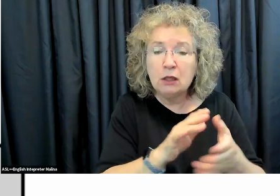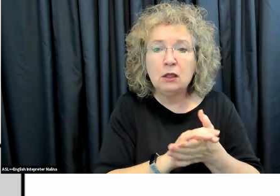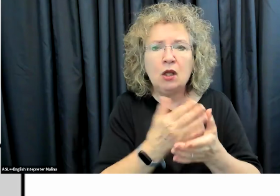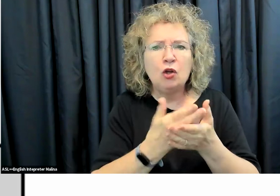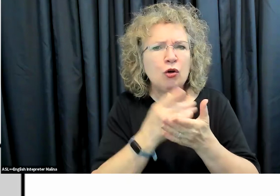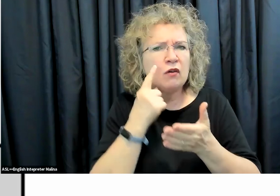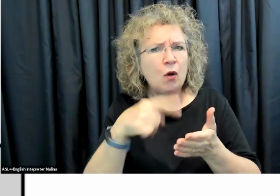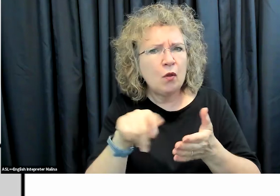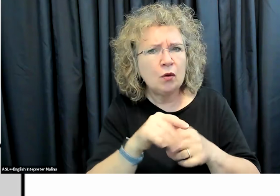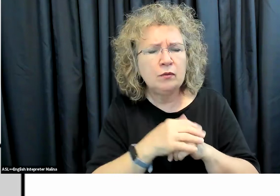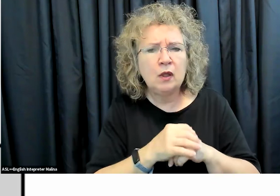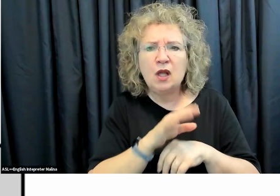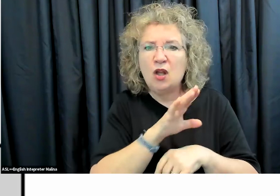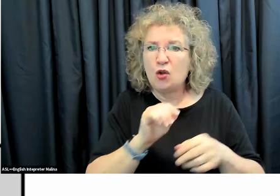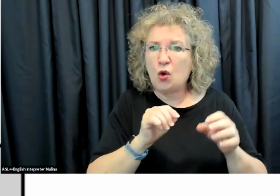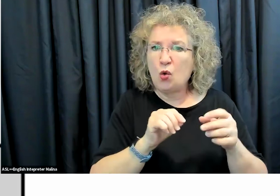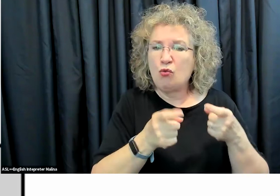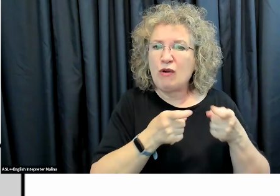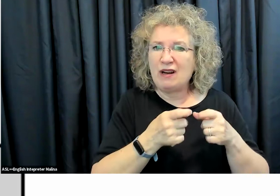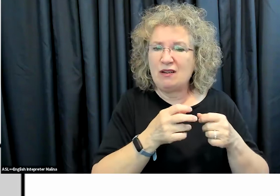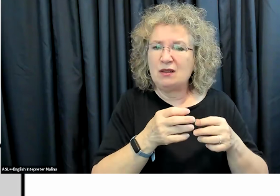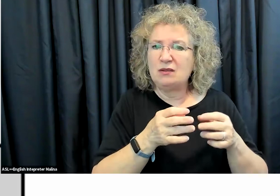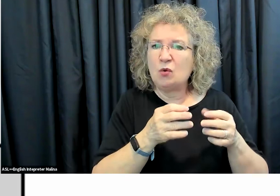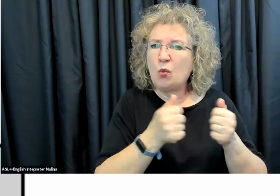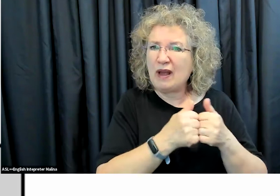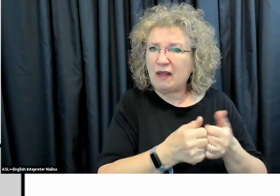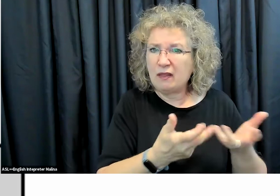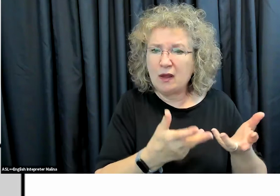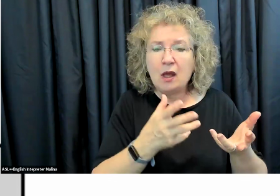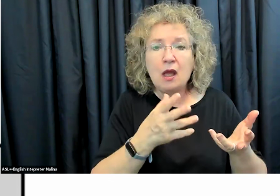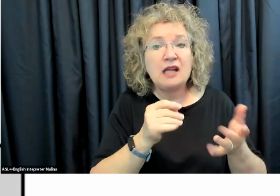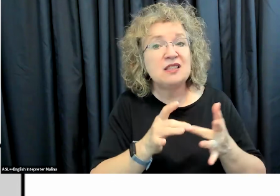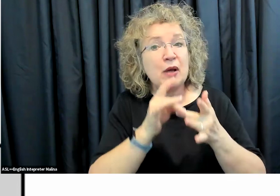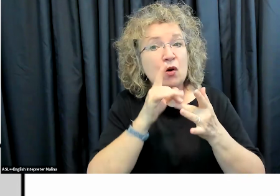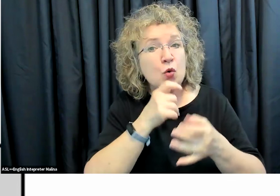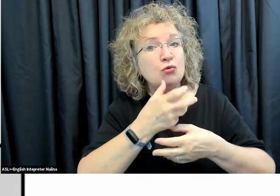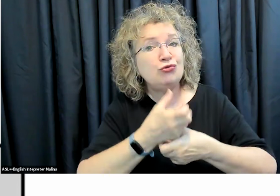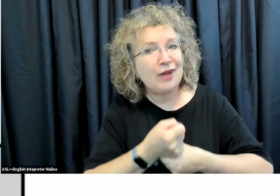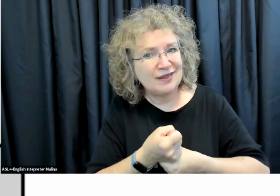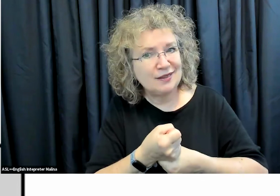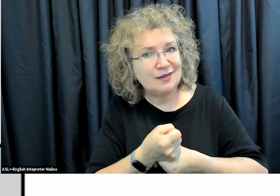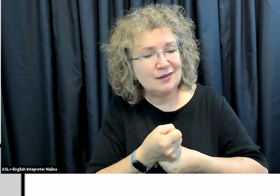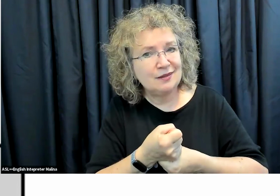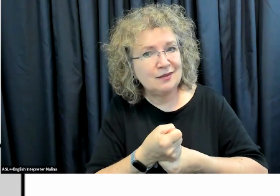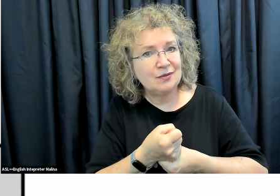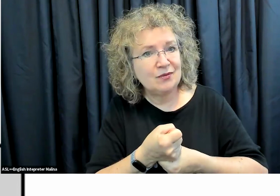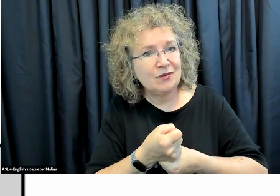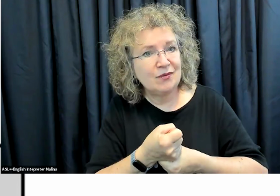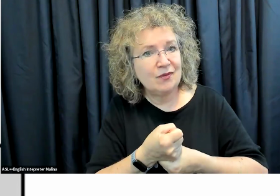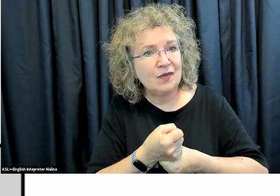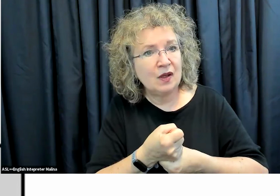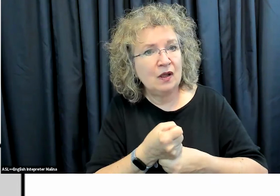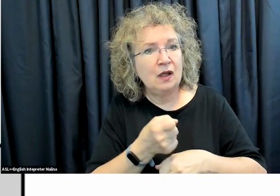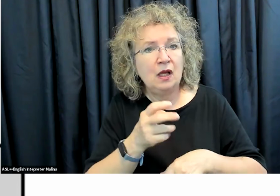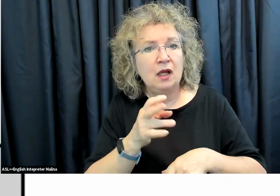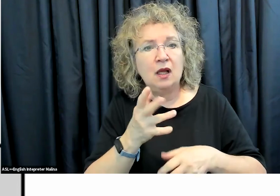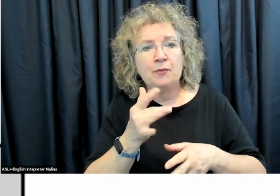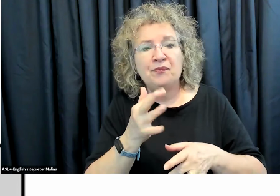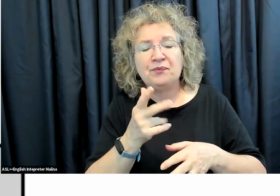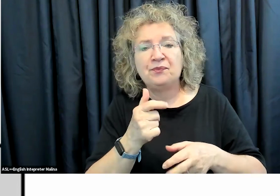especially who we trust and receive trust like important resources of information